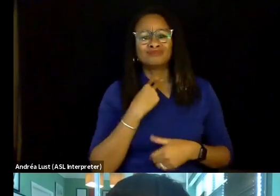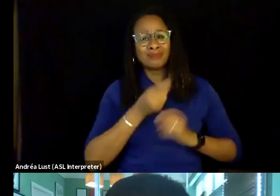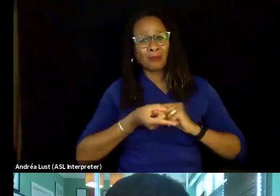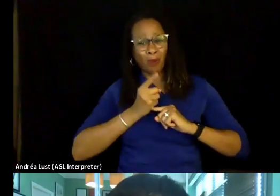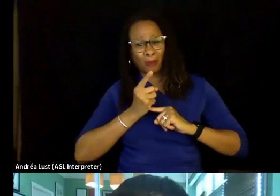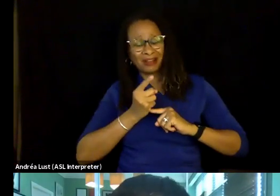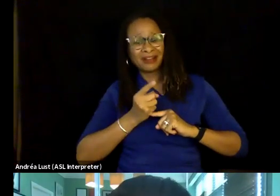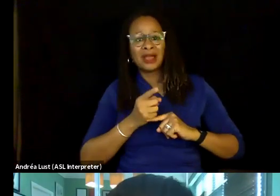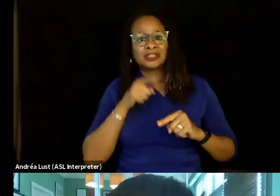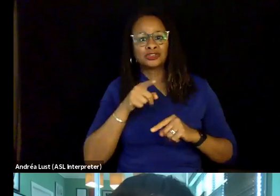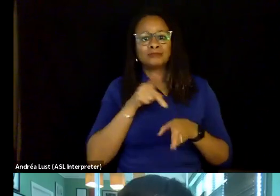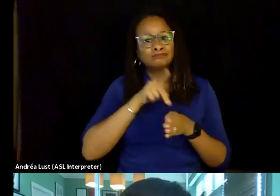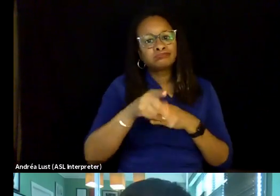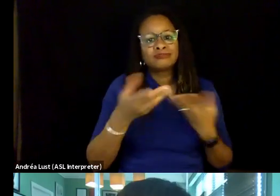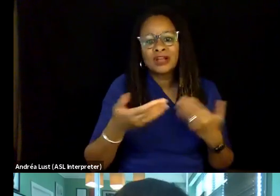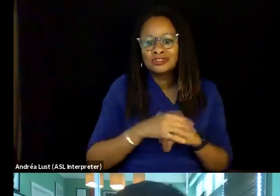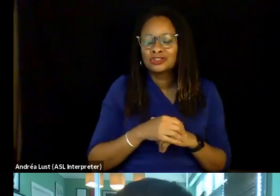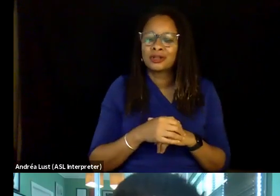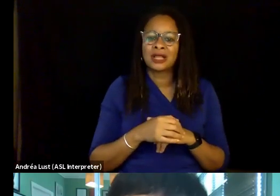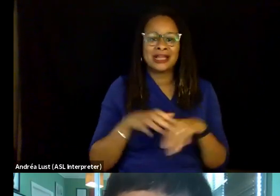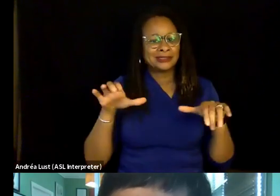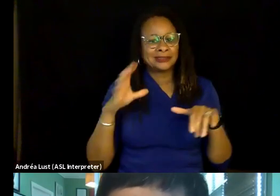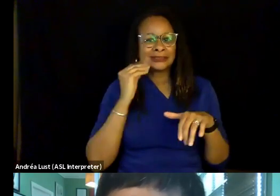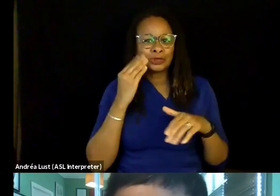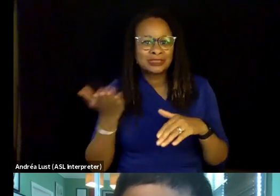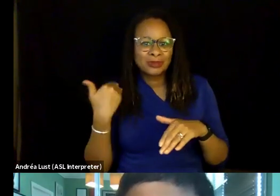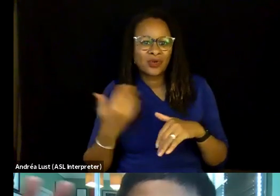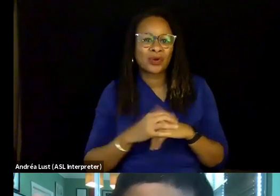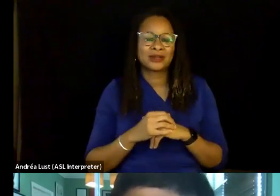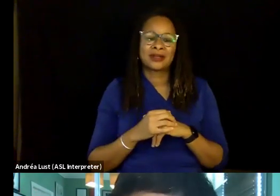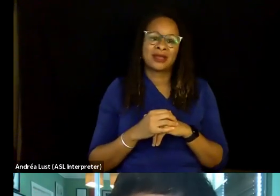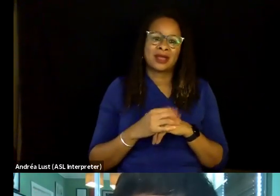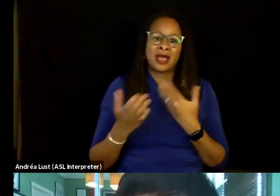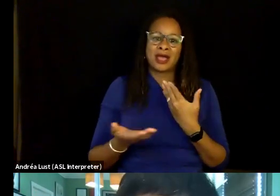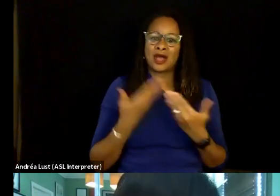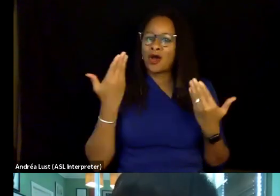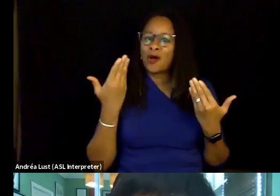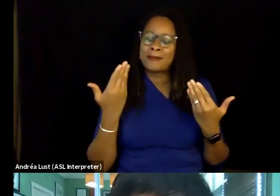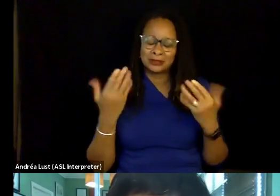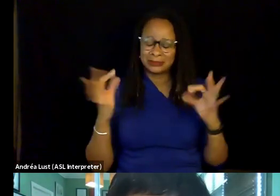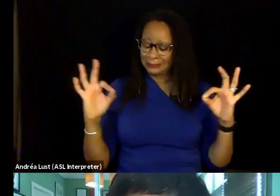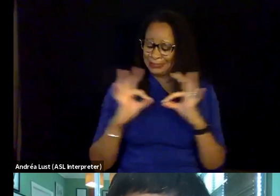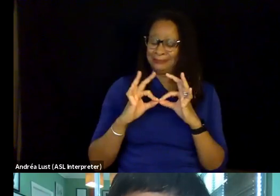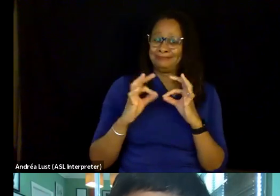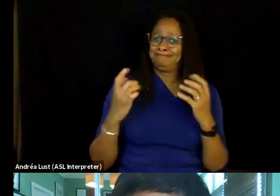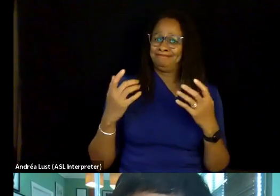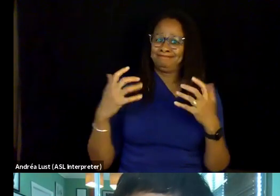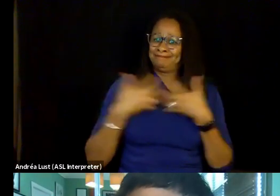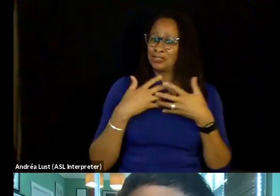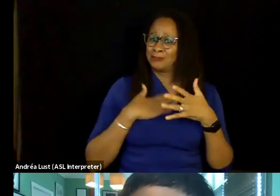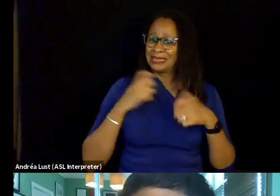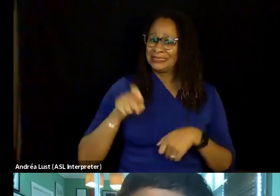So she's professional, she's done this before, you know, it's almost tailor-made for my need at that time. And then